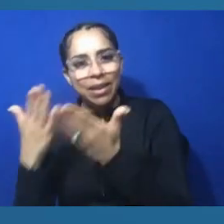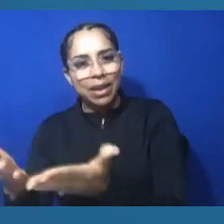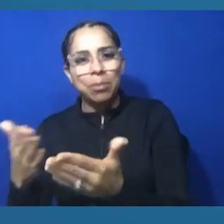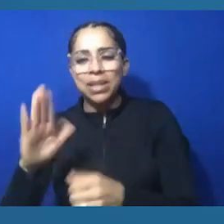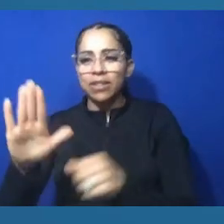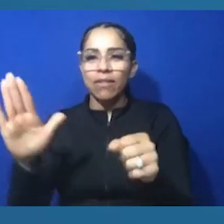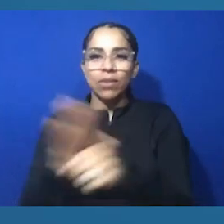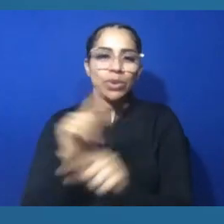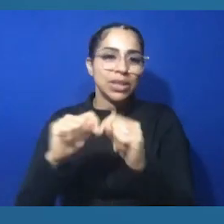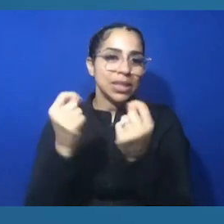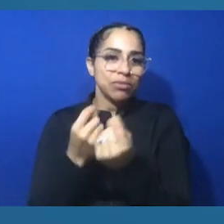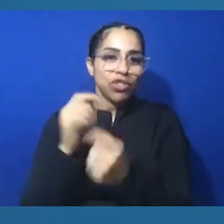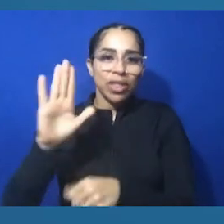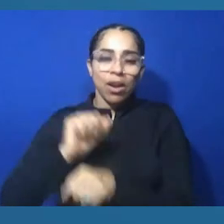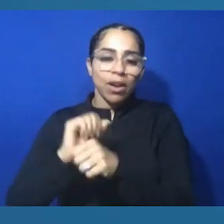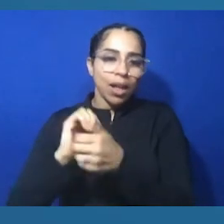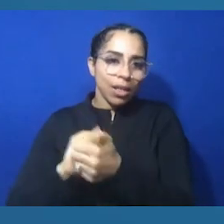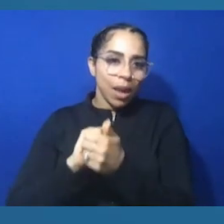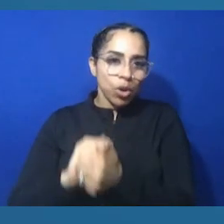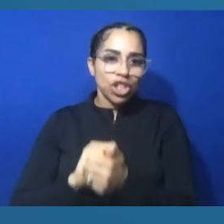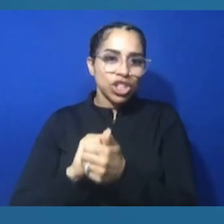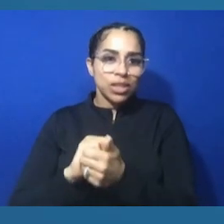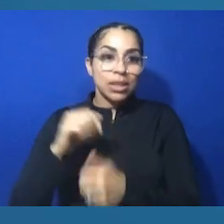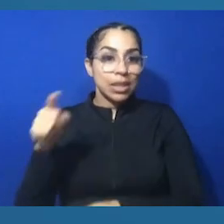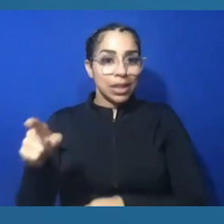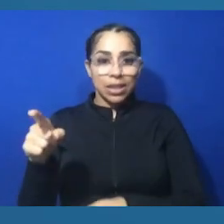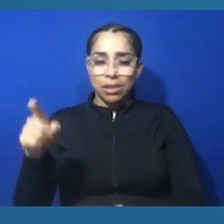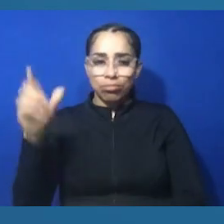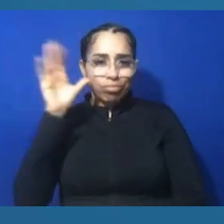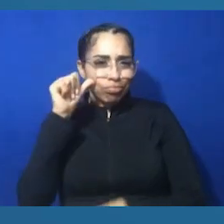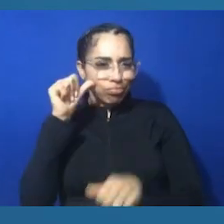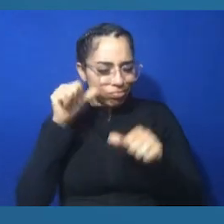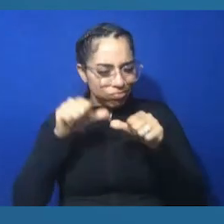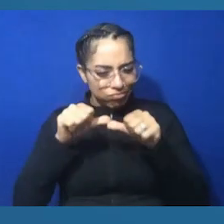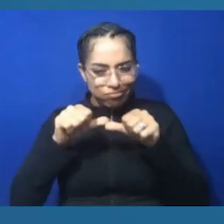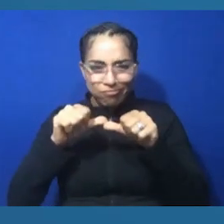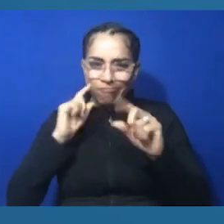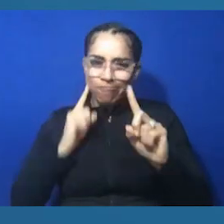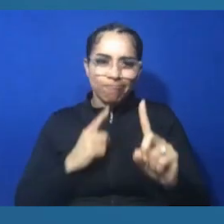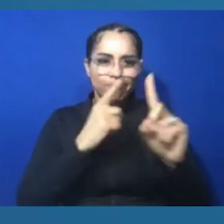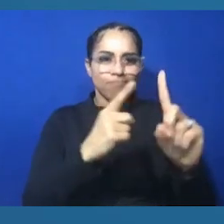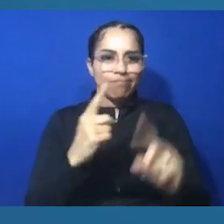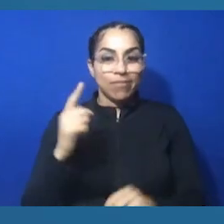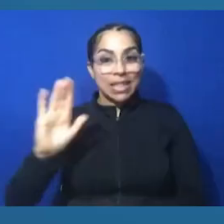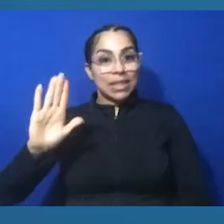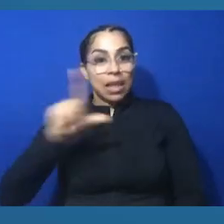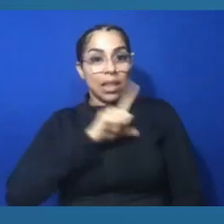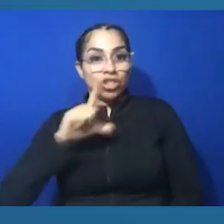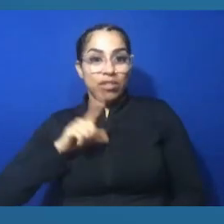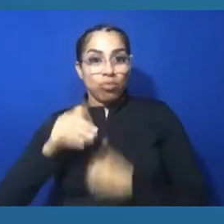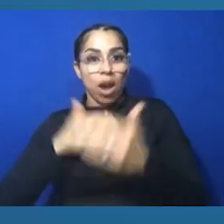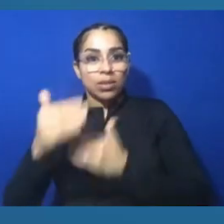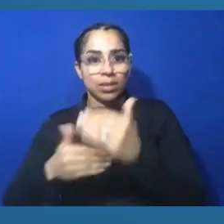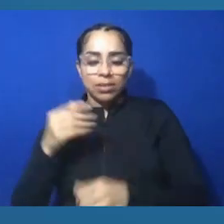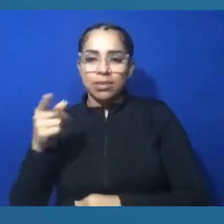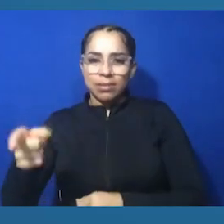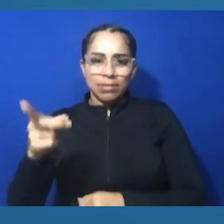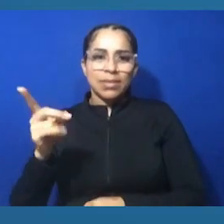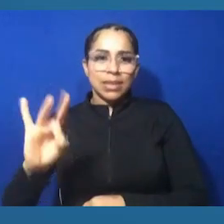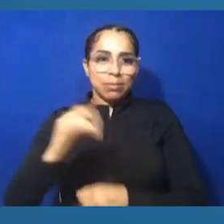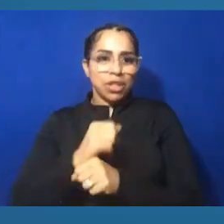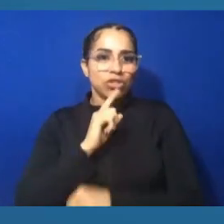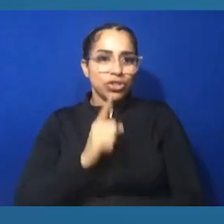their collaboration. He remained steadfast in the legislative process and took great strides to make sure that